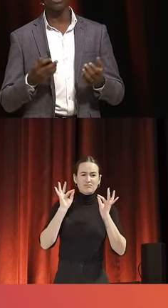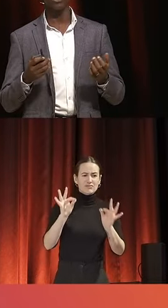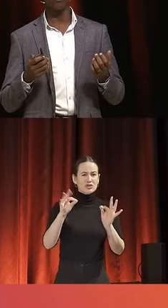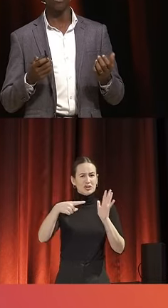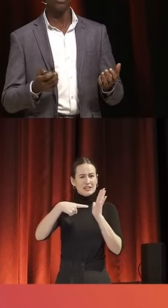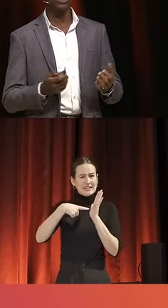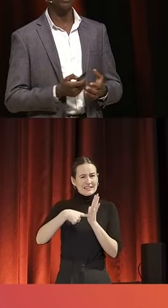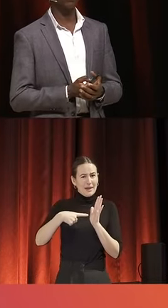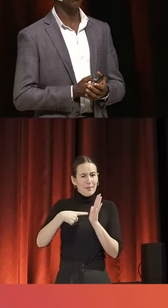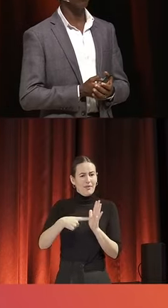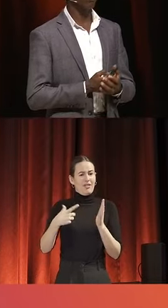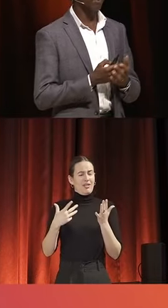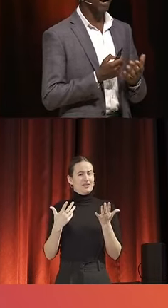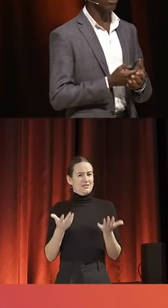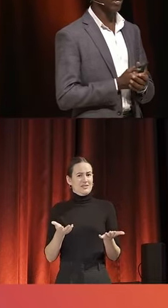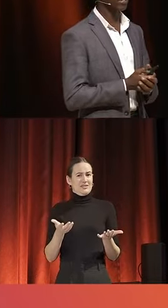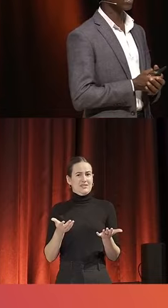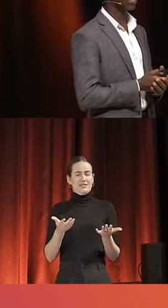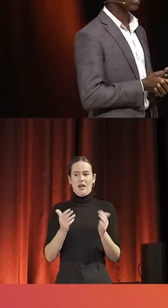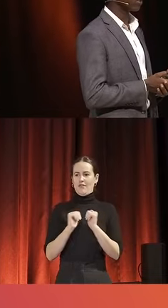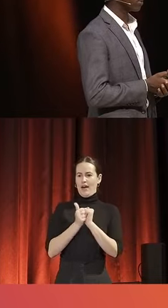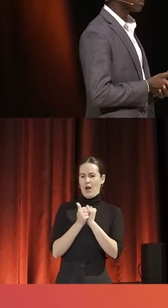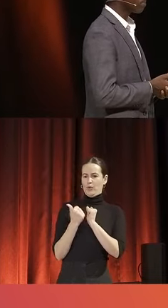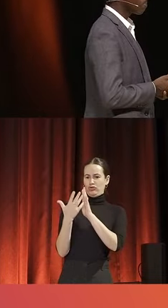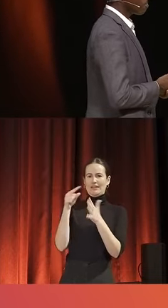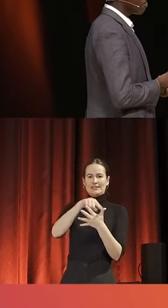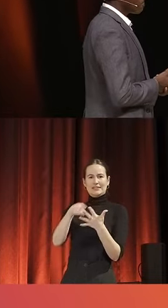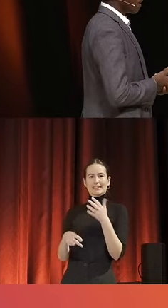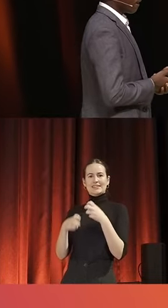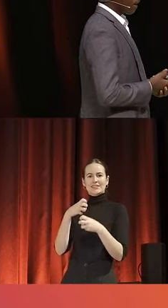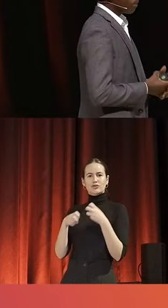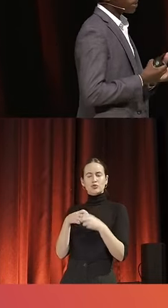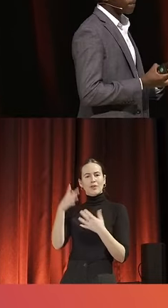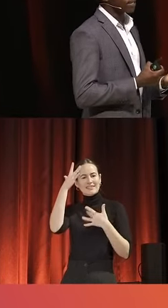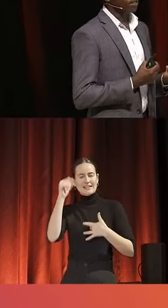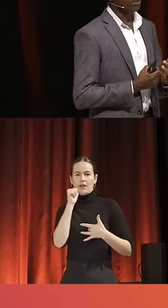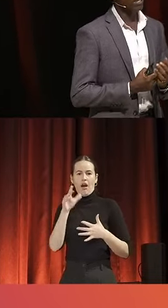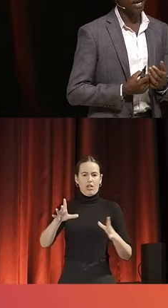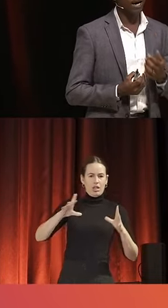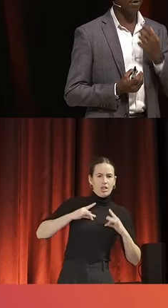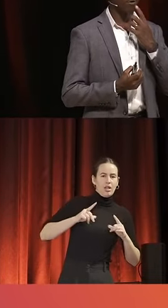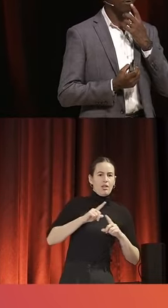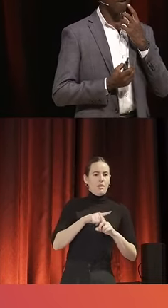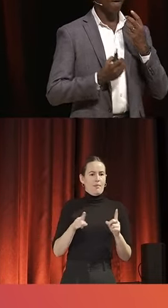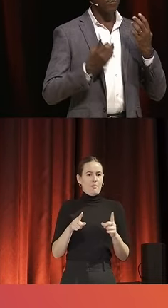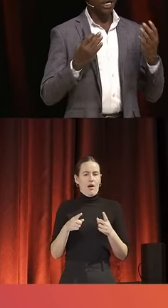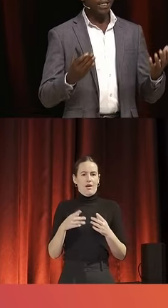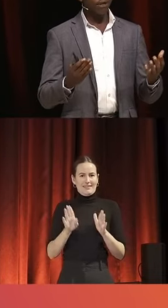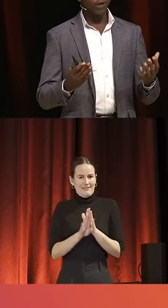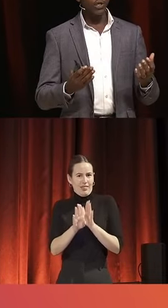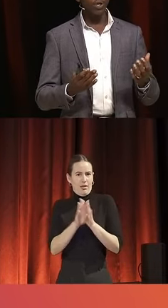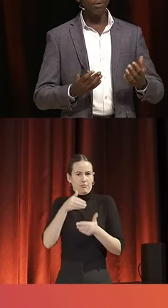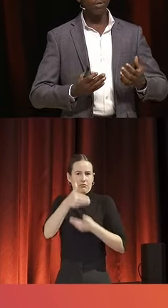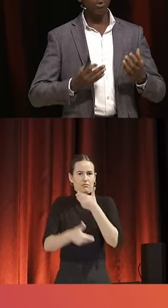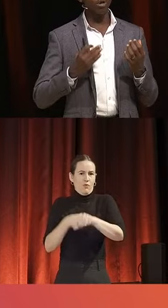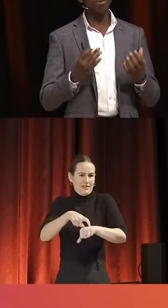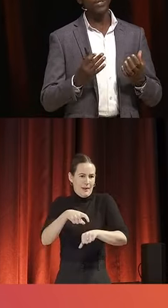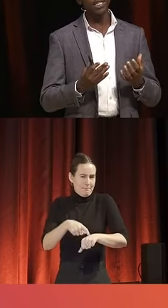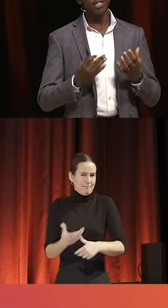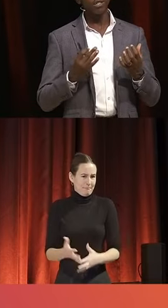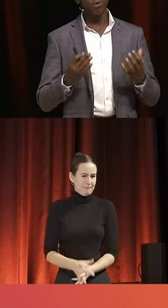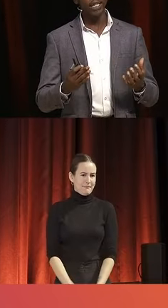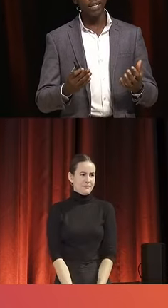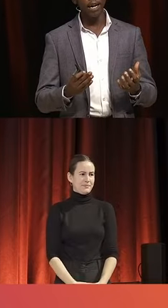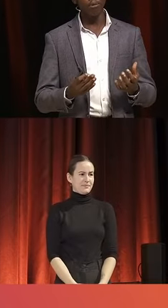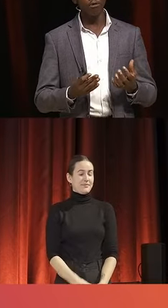innovations that are looking into addressing these issues. It was amazing to see how interventions, when